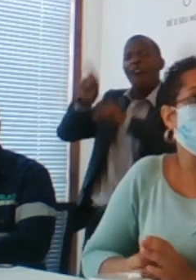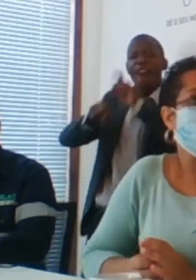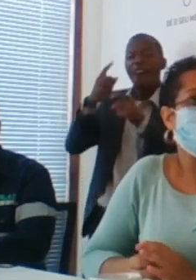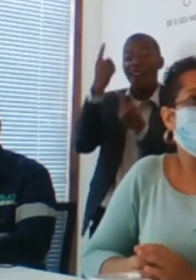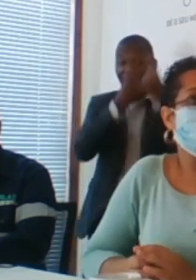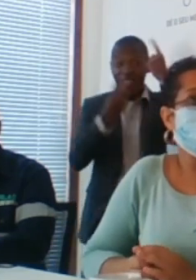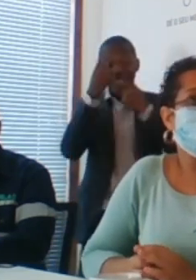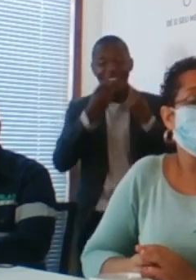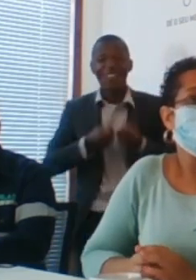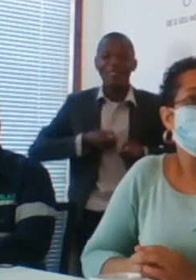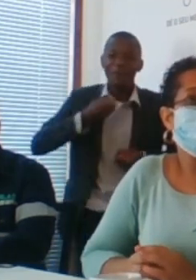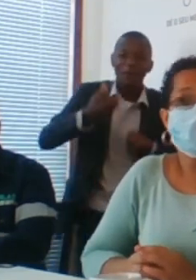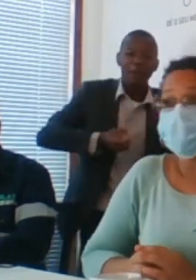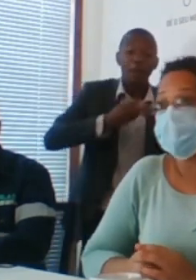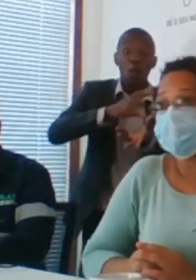you an email